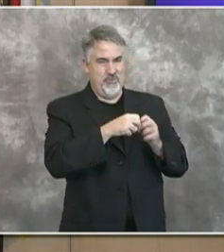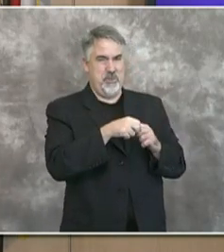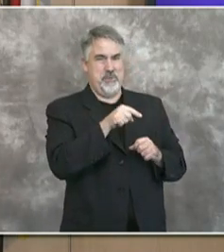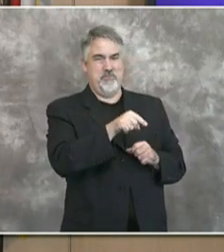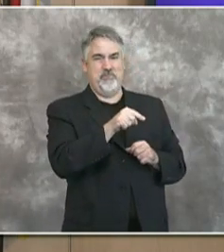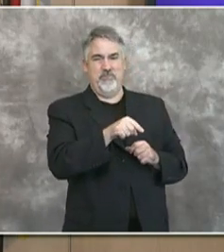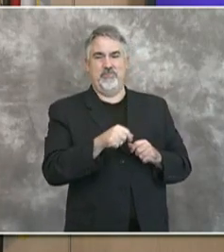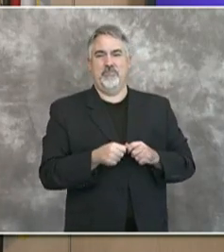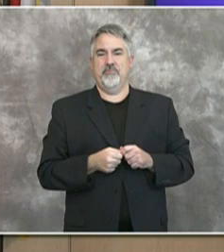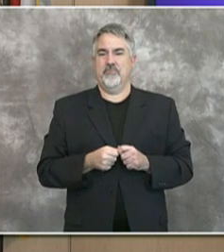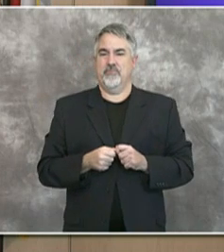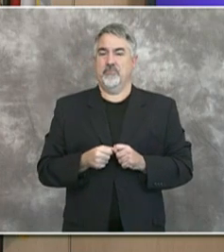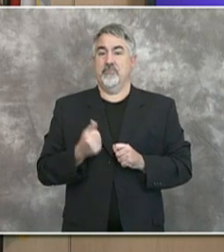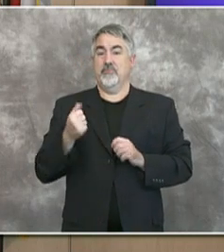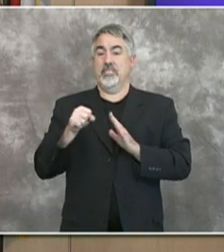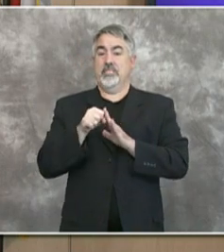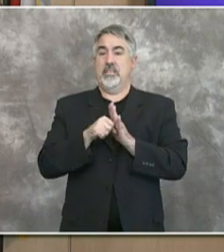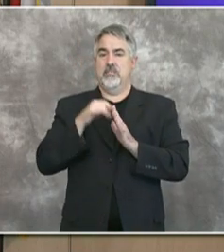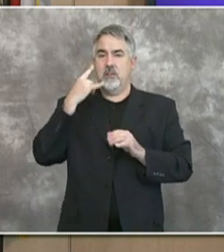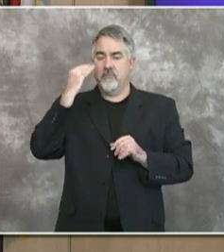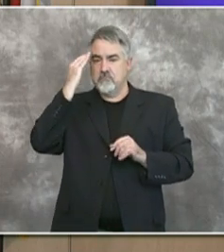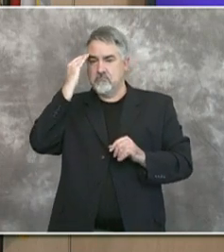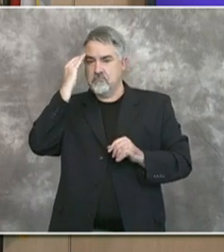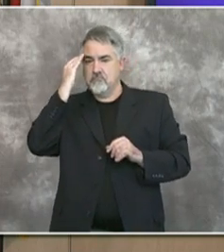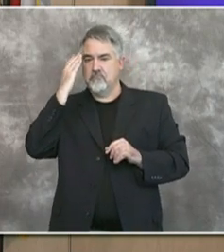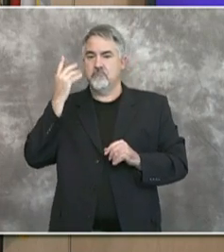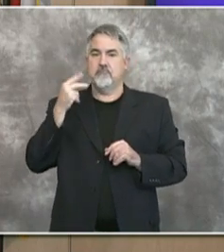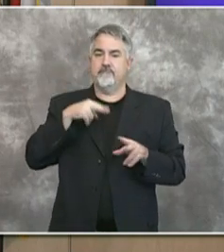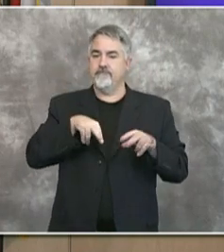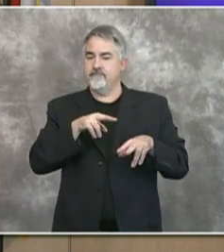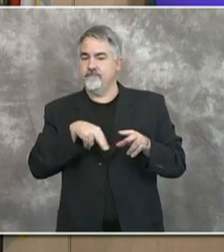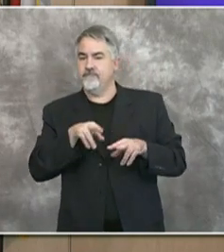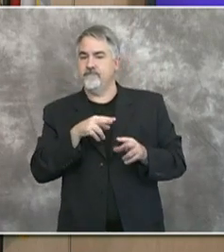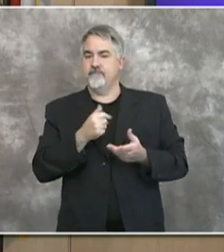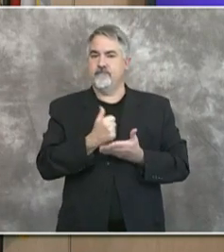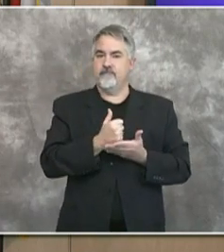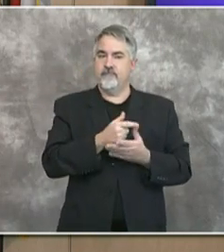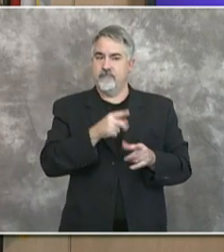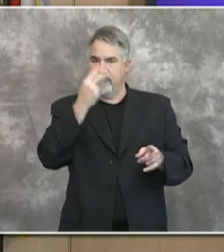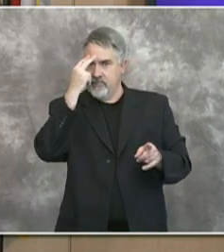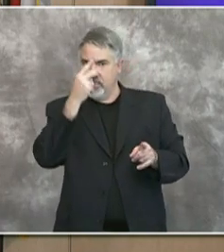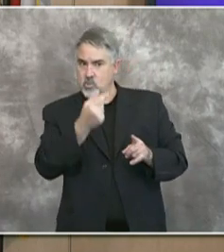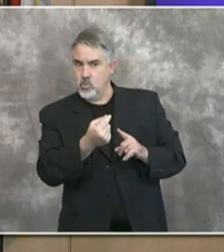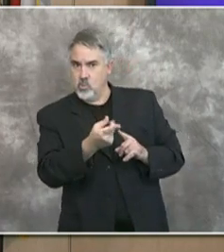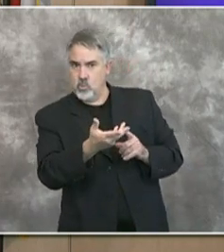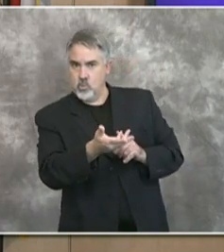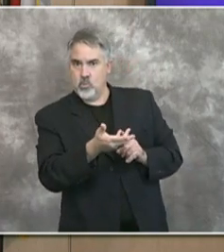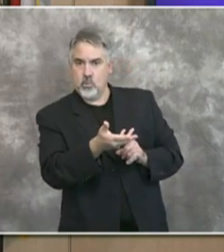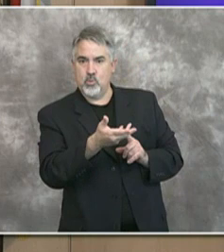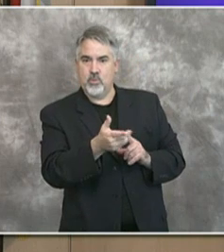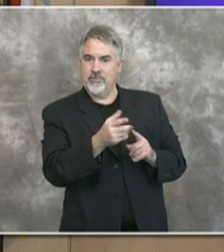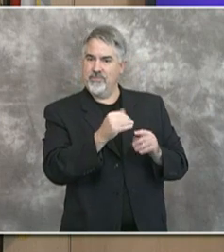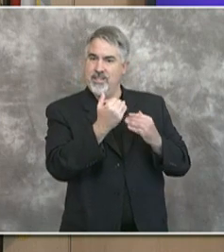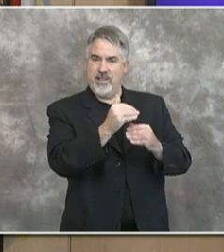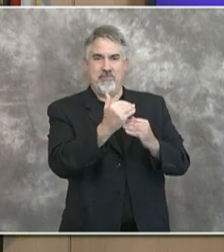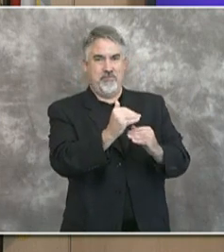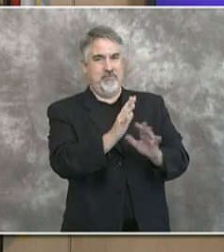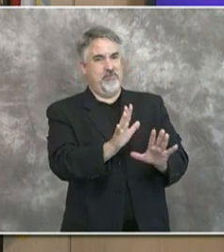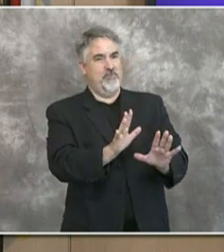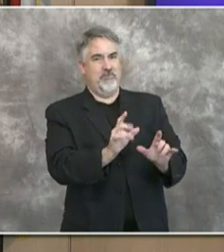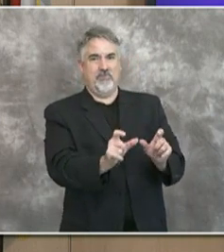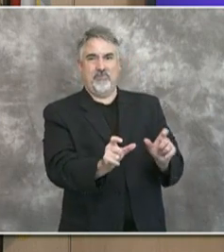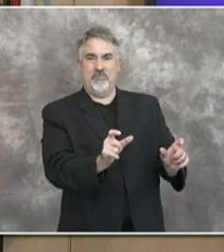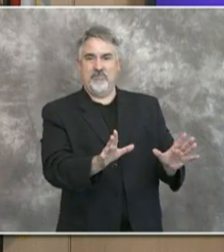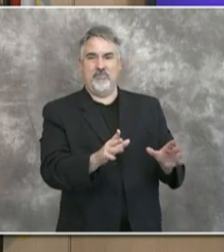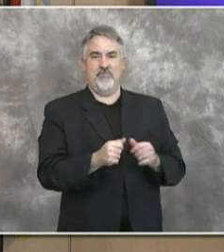any options they may have to provide mutual assistance to Mexico, understanding the limitation and availability of resources and the challenges that